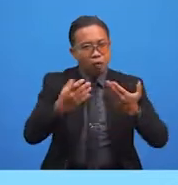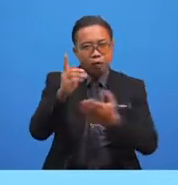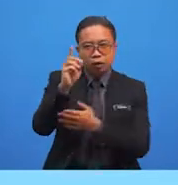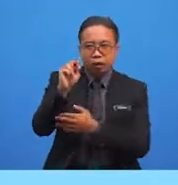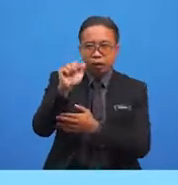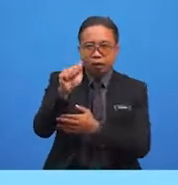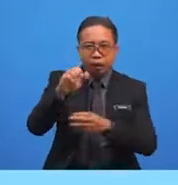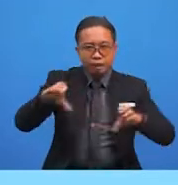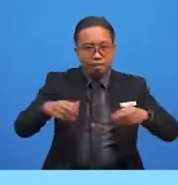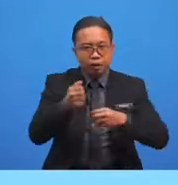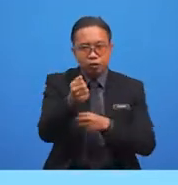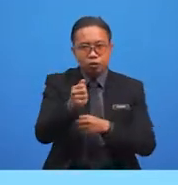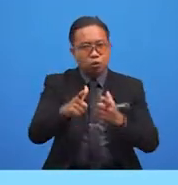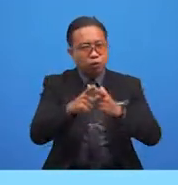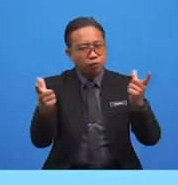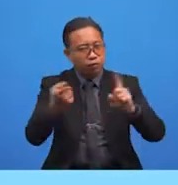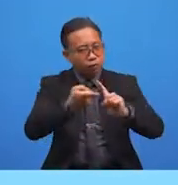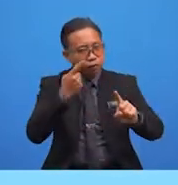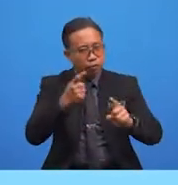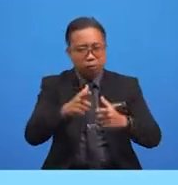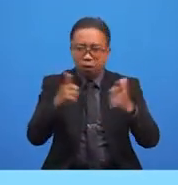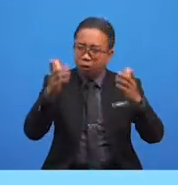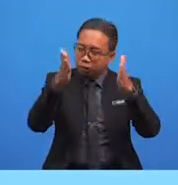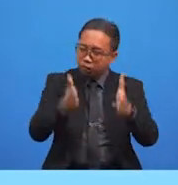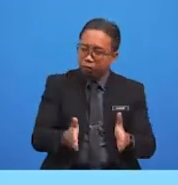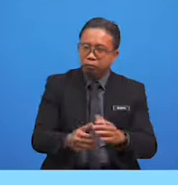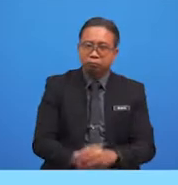DNA makes you different from other people?